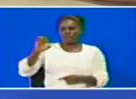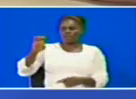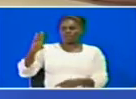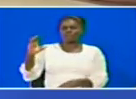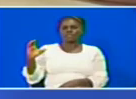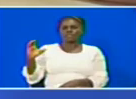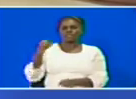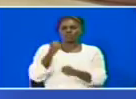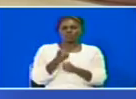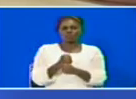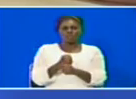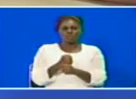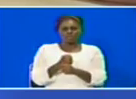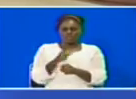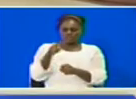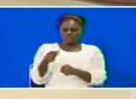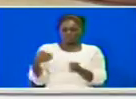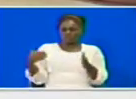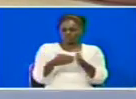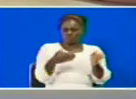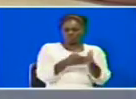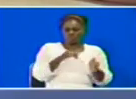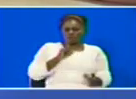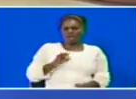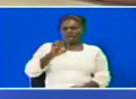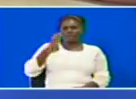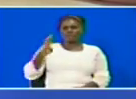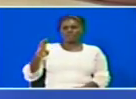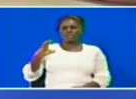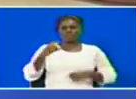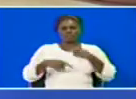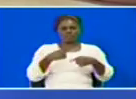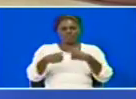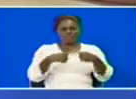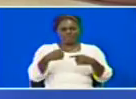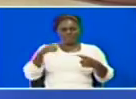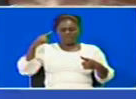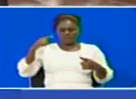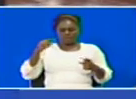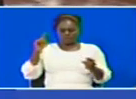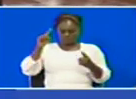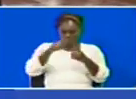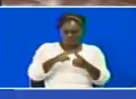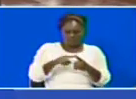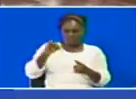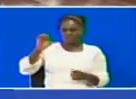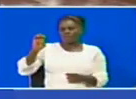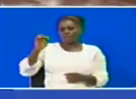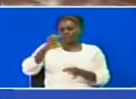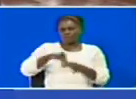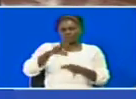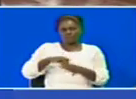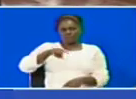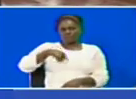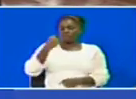on. The cases which are holding IEBC from progressing towards the general election. That I can assure you that we